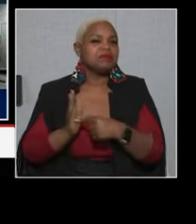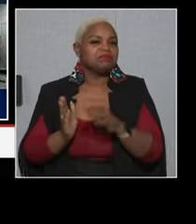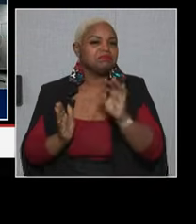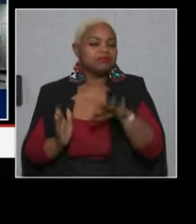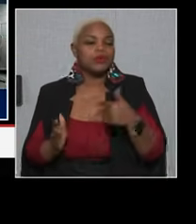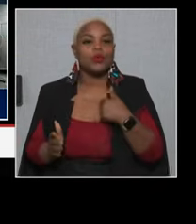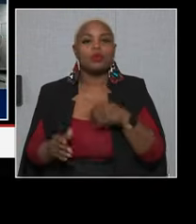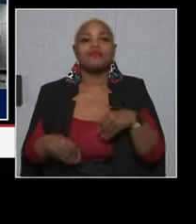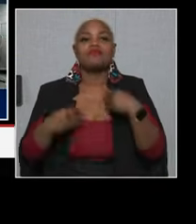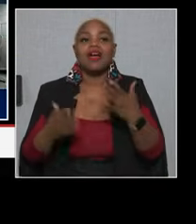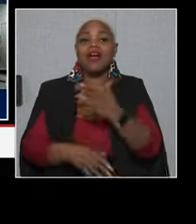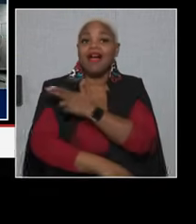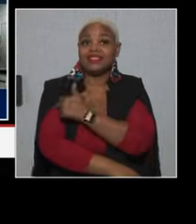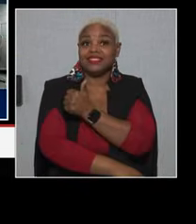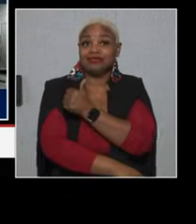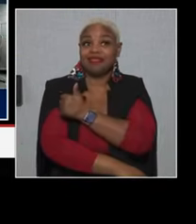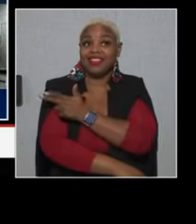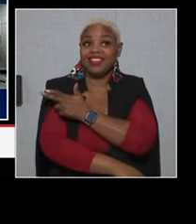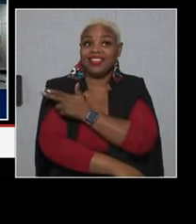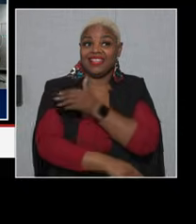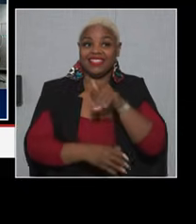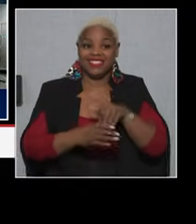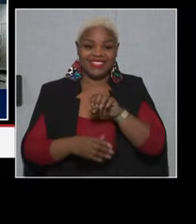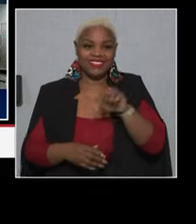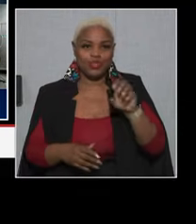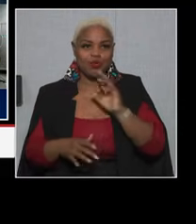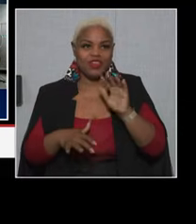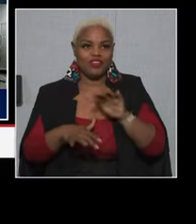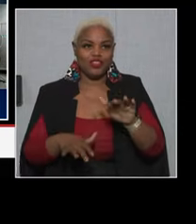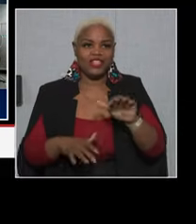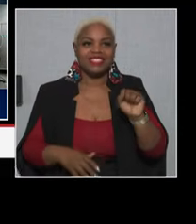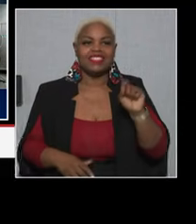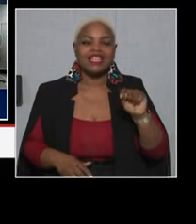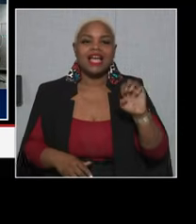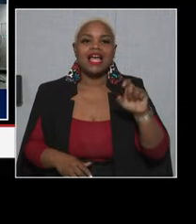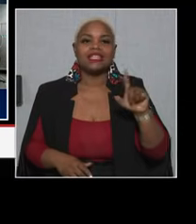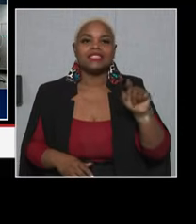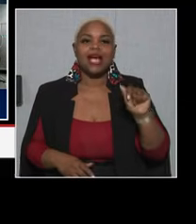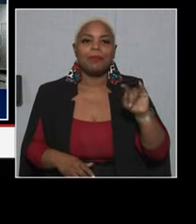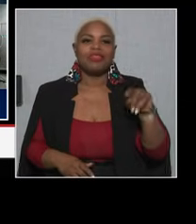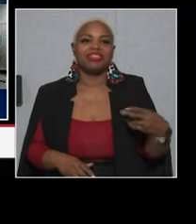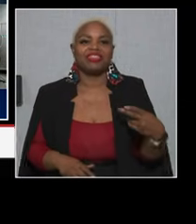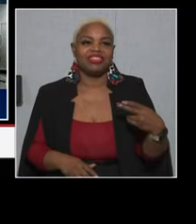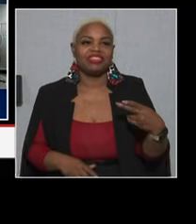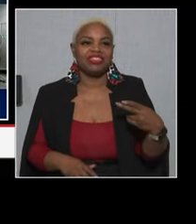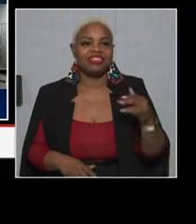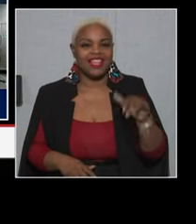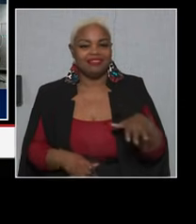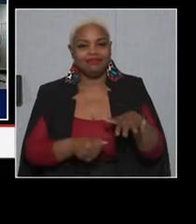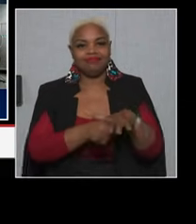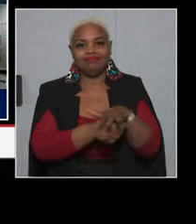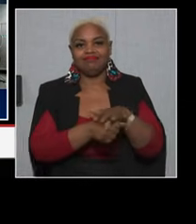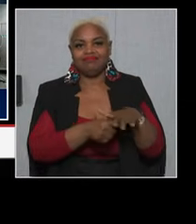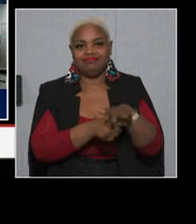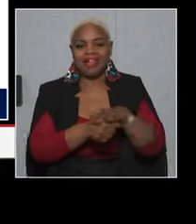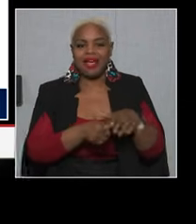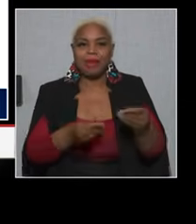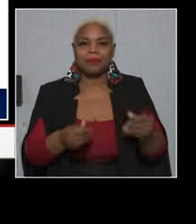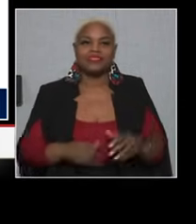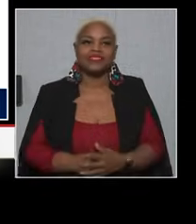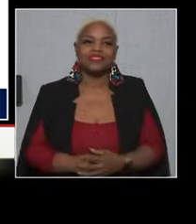river on the St. Elizabeth's campus. We've been very focused on St.